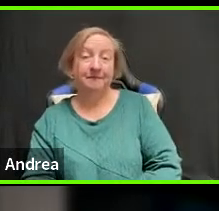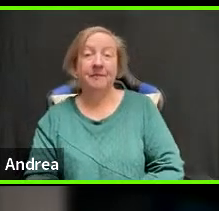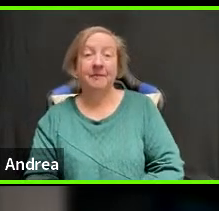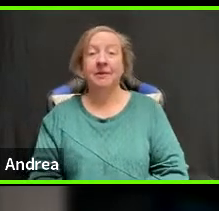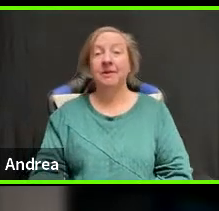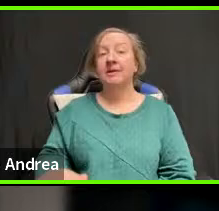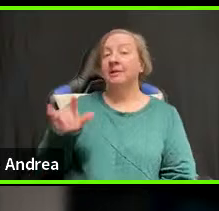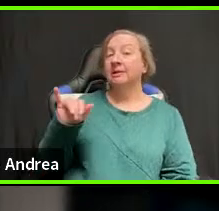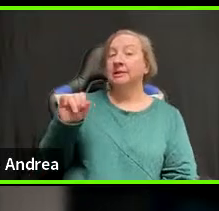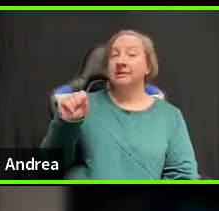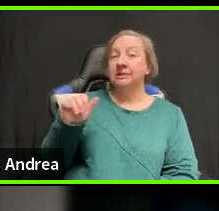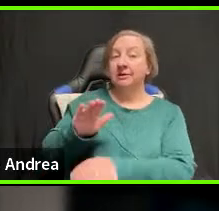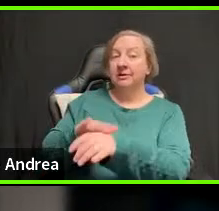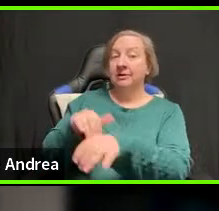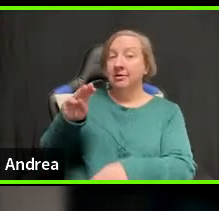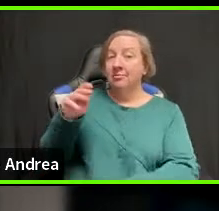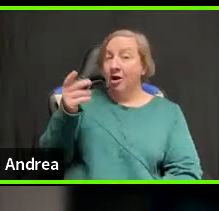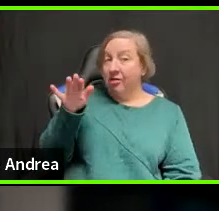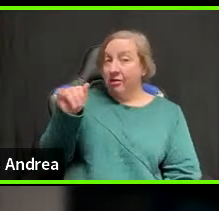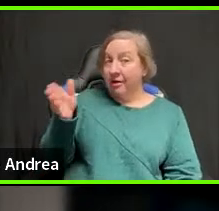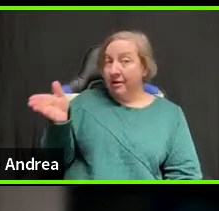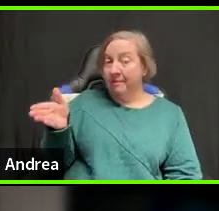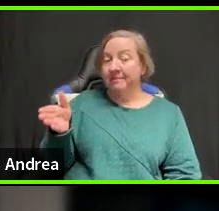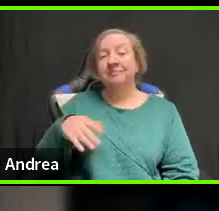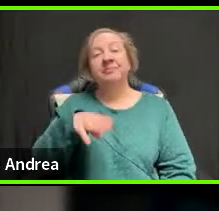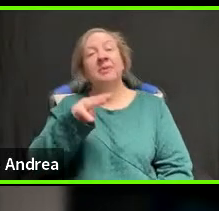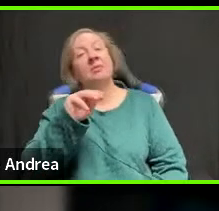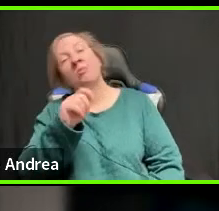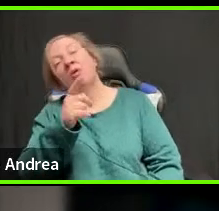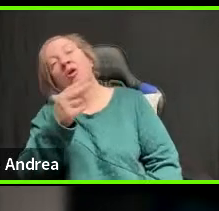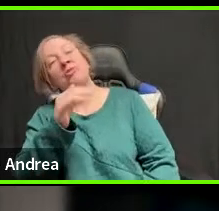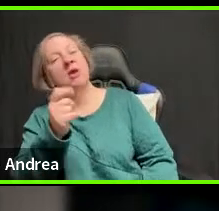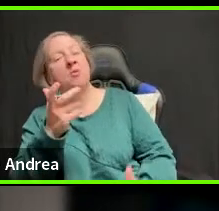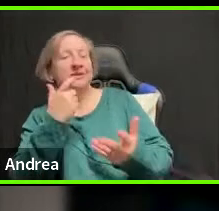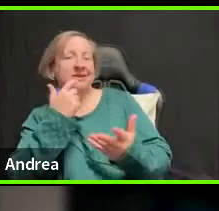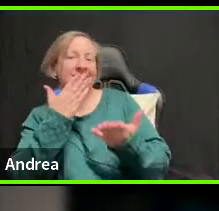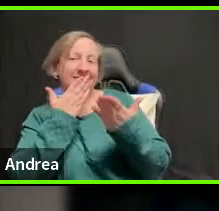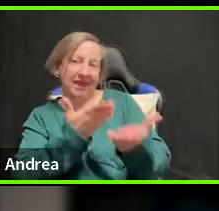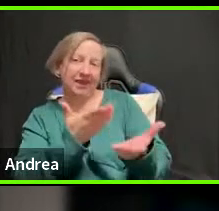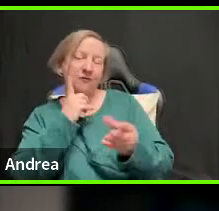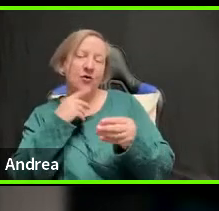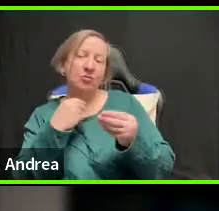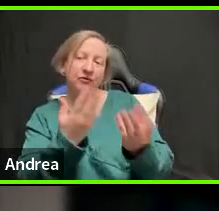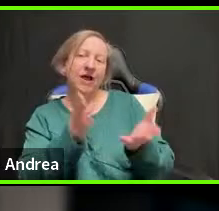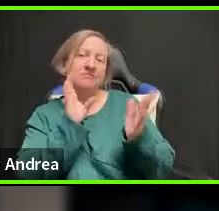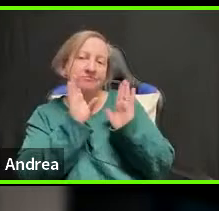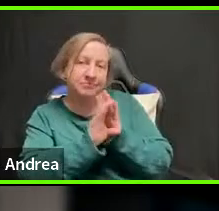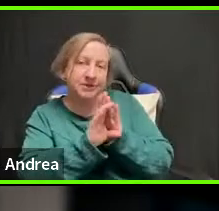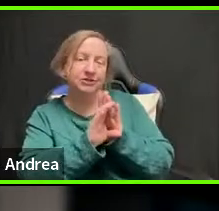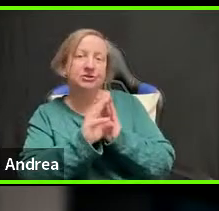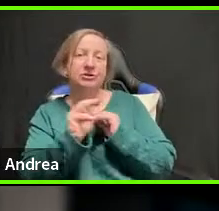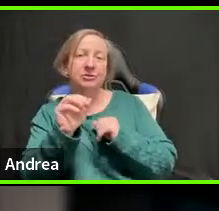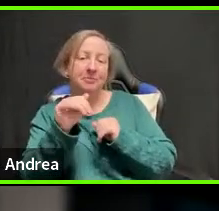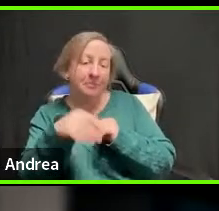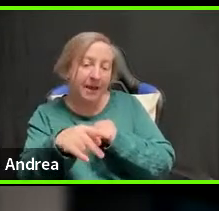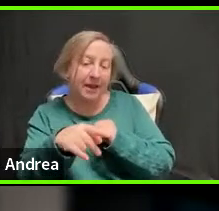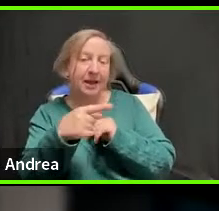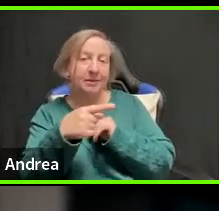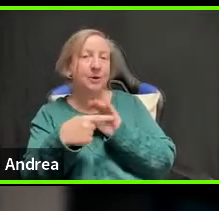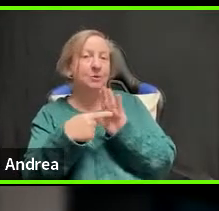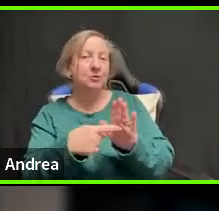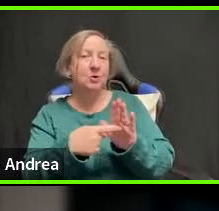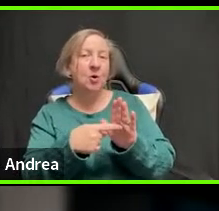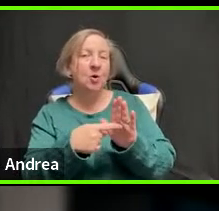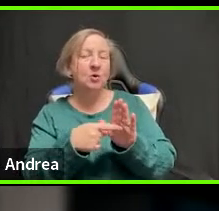Martha? Yeah, I just wanted to say thank you for providing that graphic, the map that shows downriver